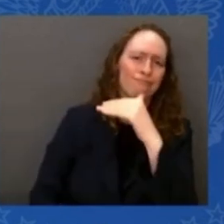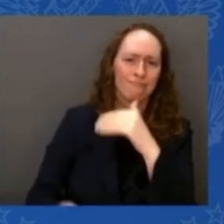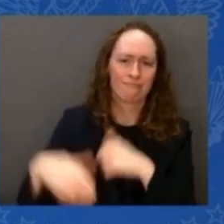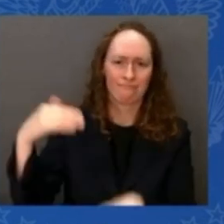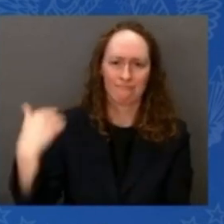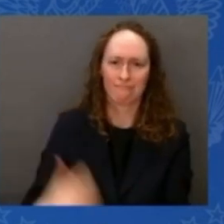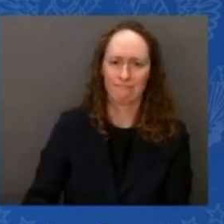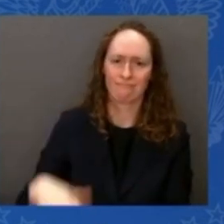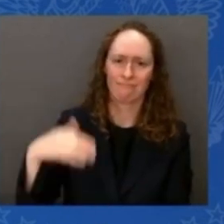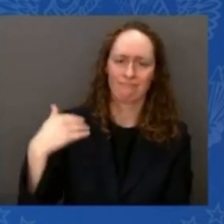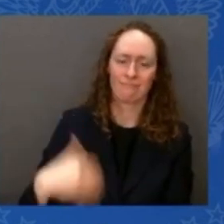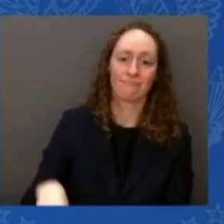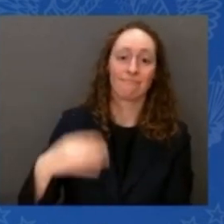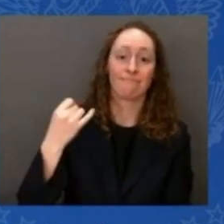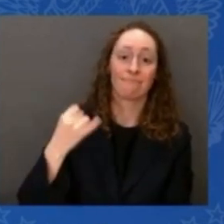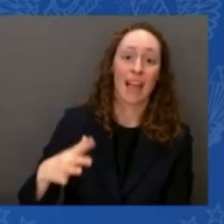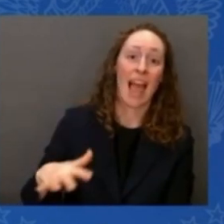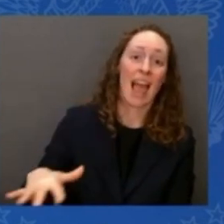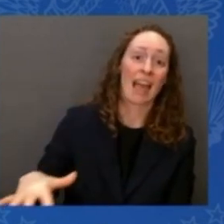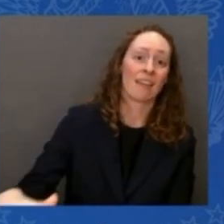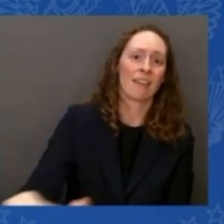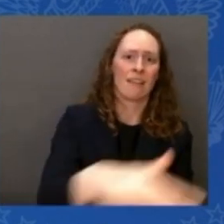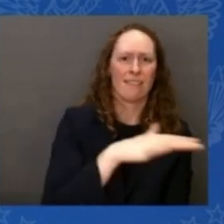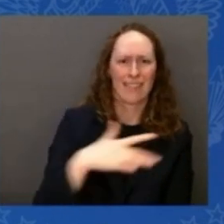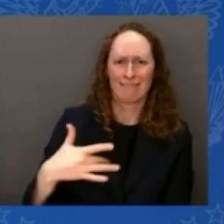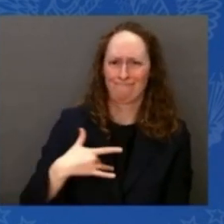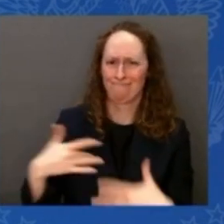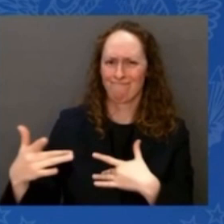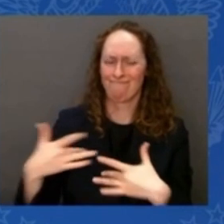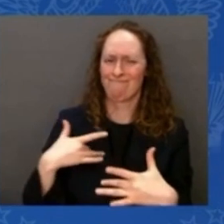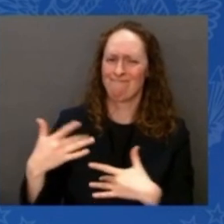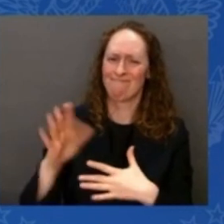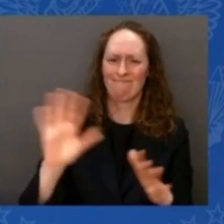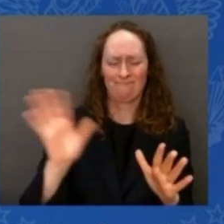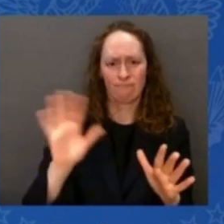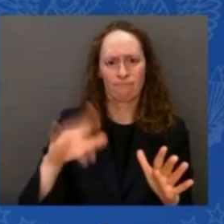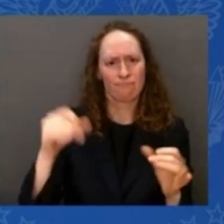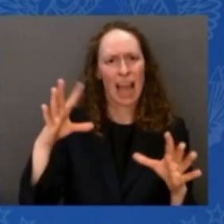to cut the Affordable Care Act and make health insurance more expensive for